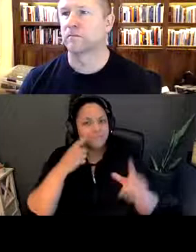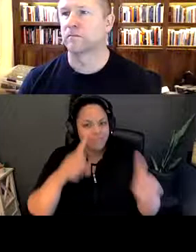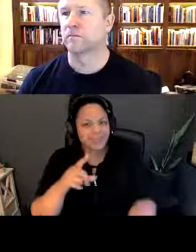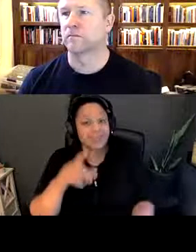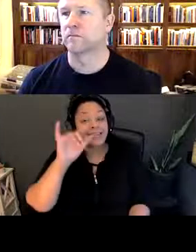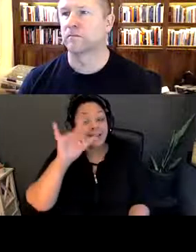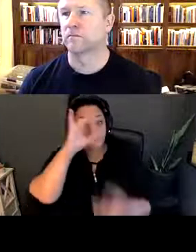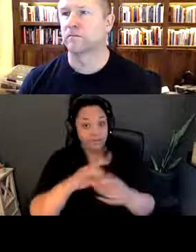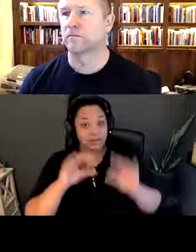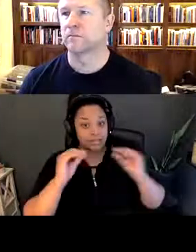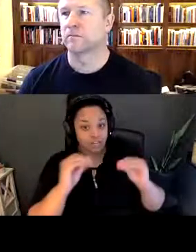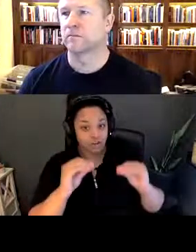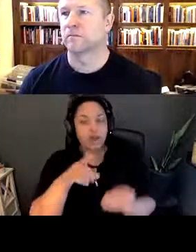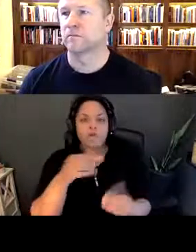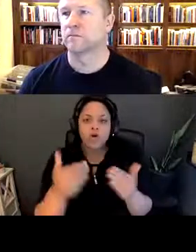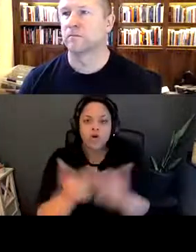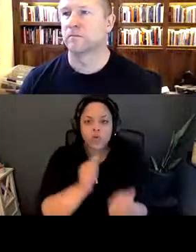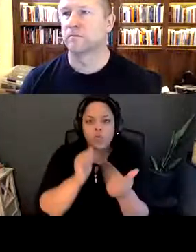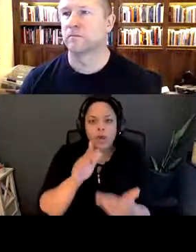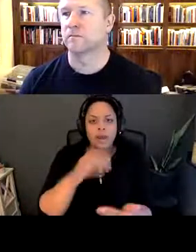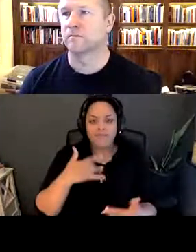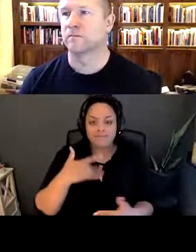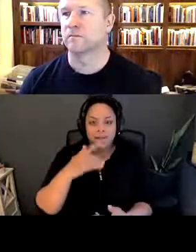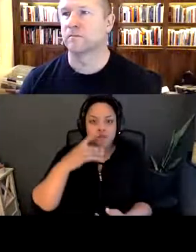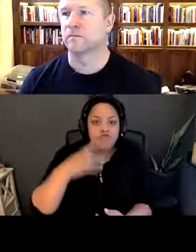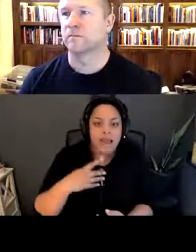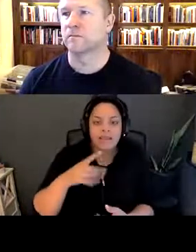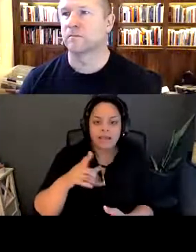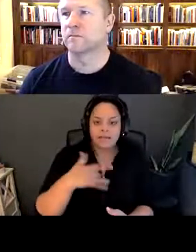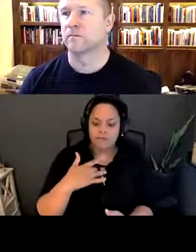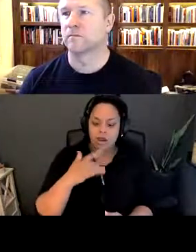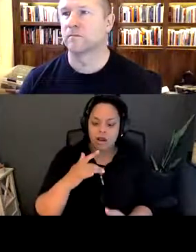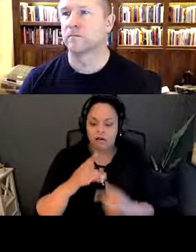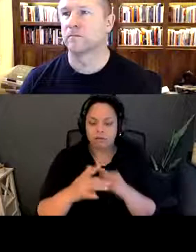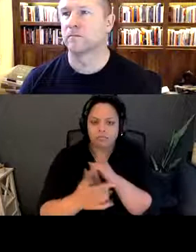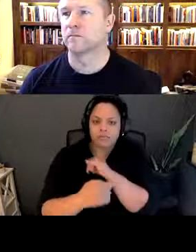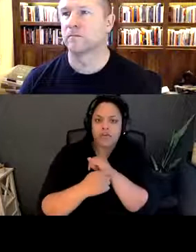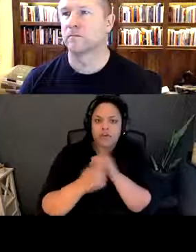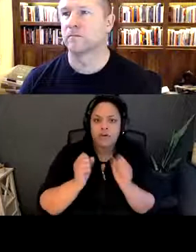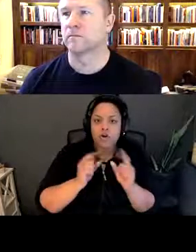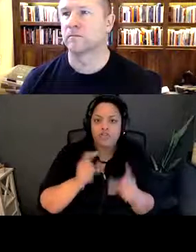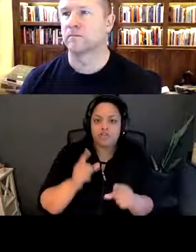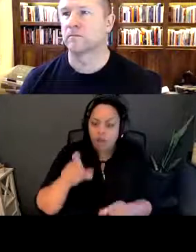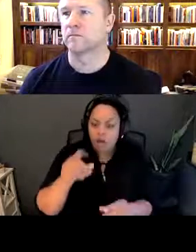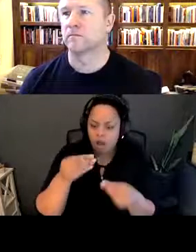to interact with their craving, or a new way to interact with their compulsive urges. And